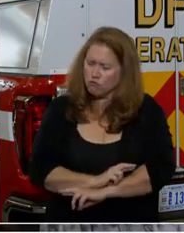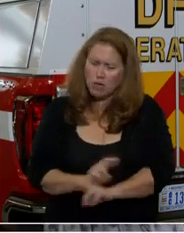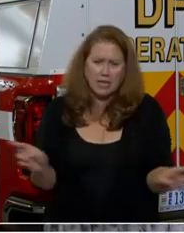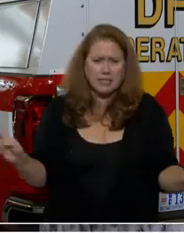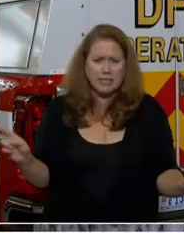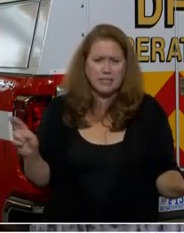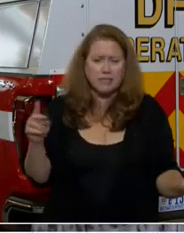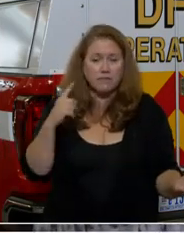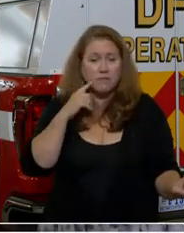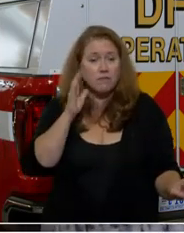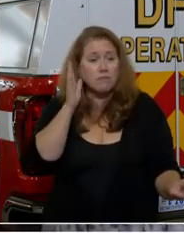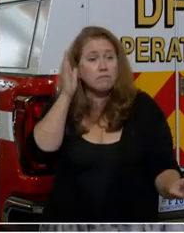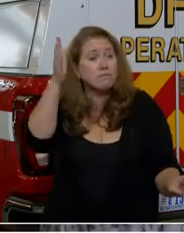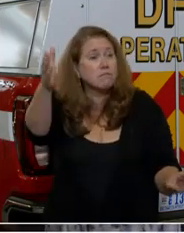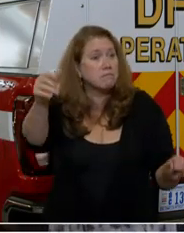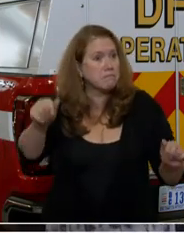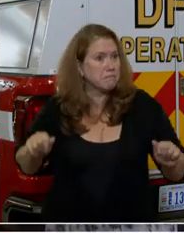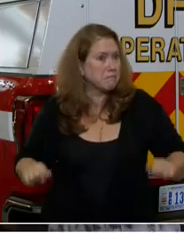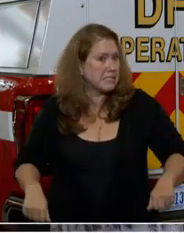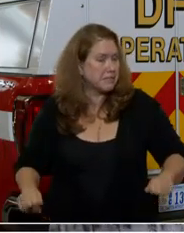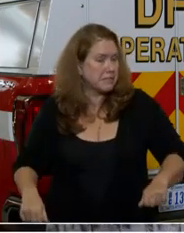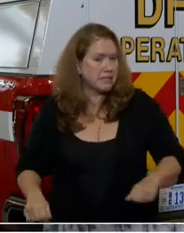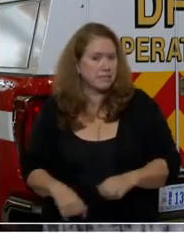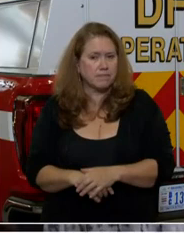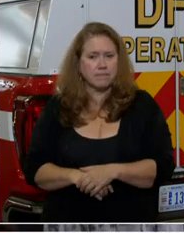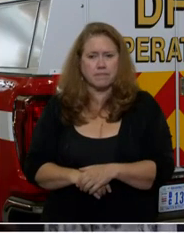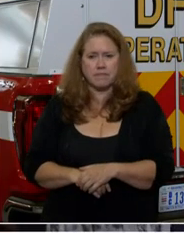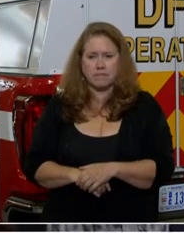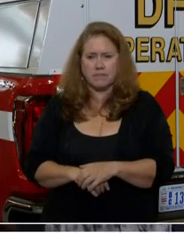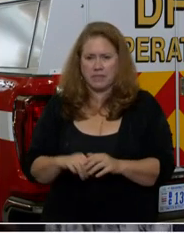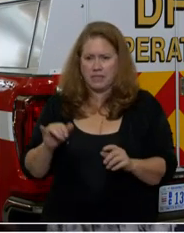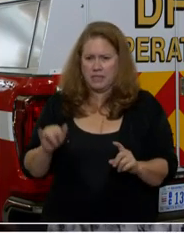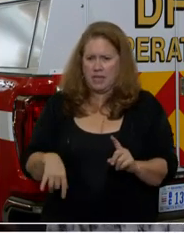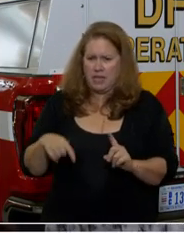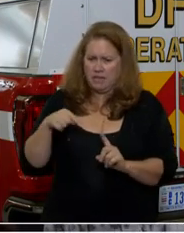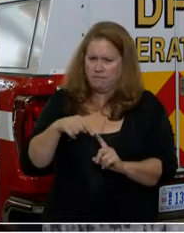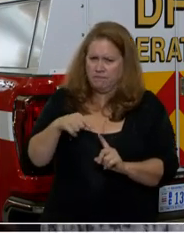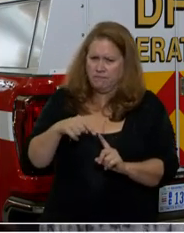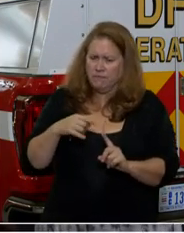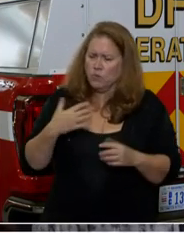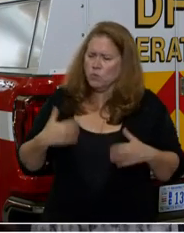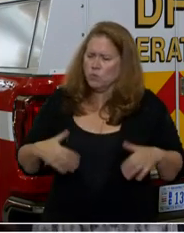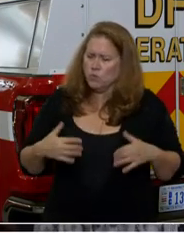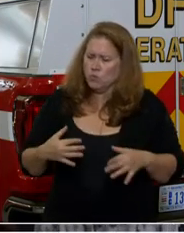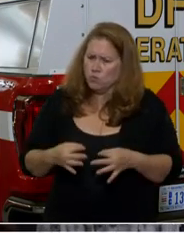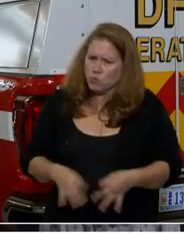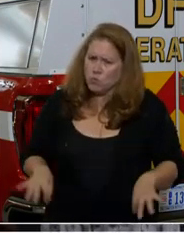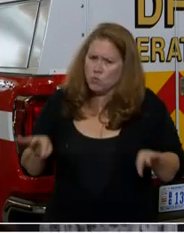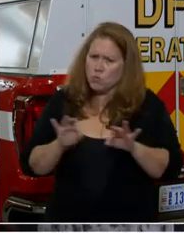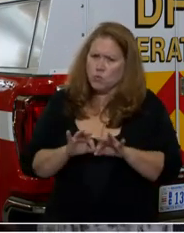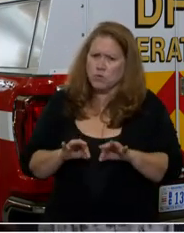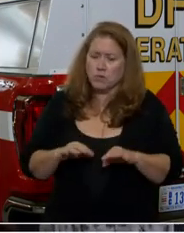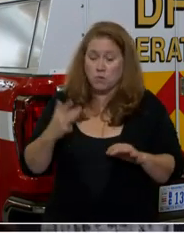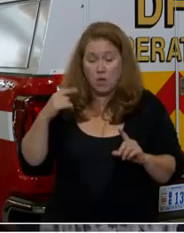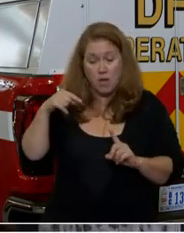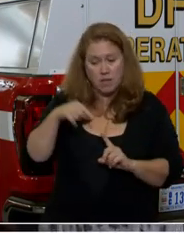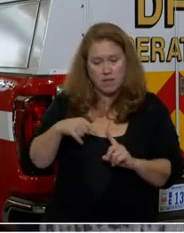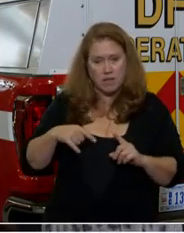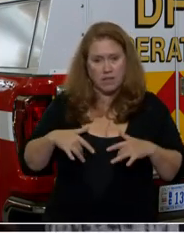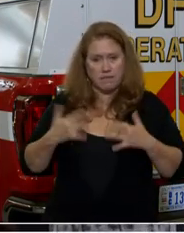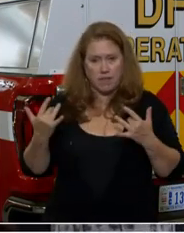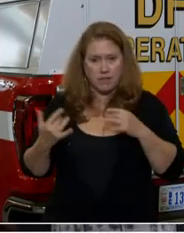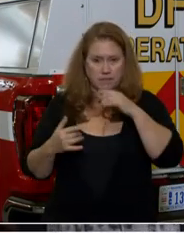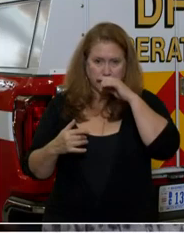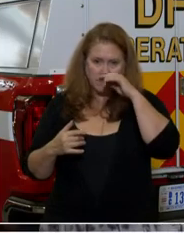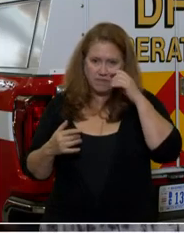again? In my view, that's the value when we say we must never forget, not just to honor those who gave their lives, but what we